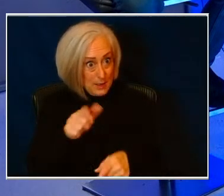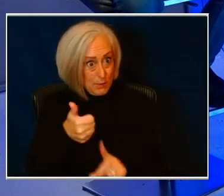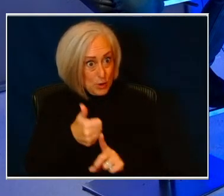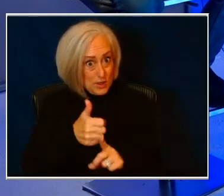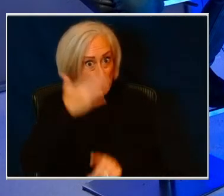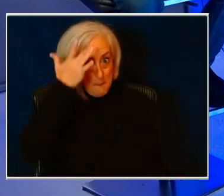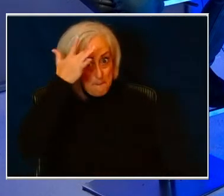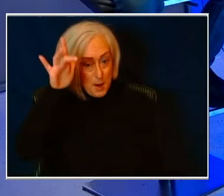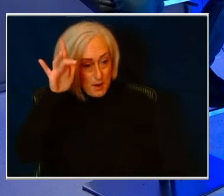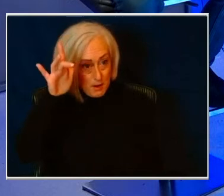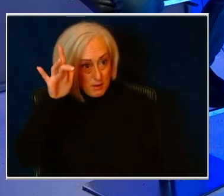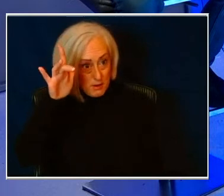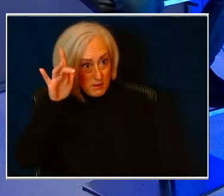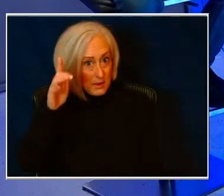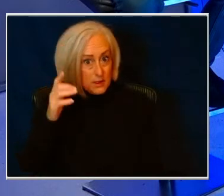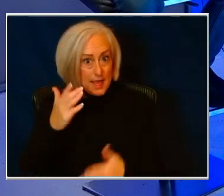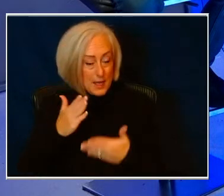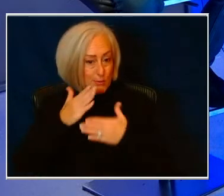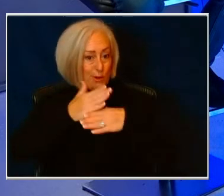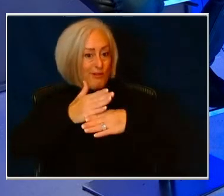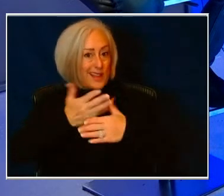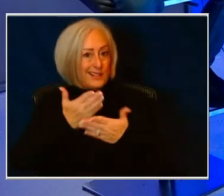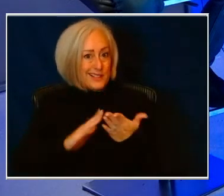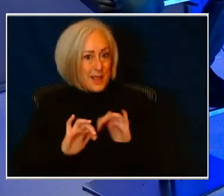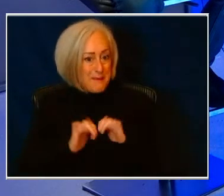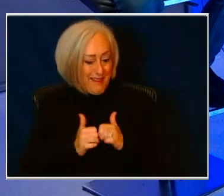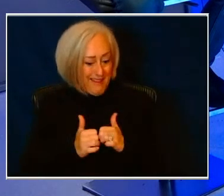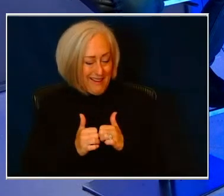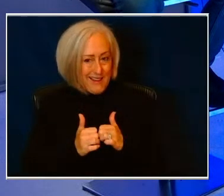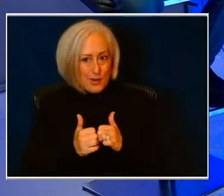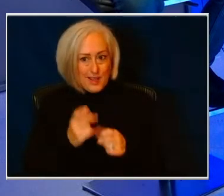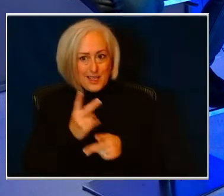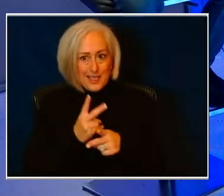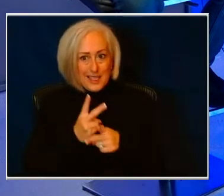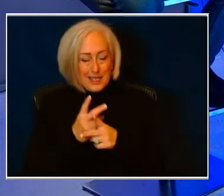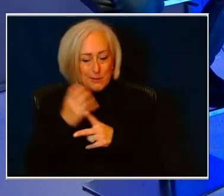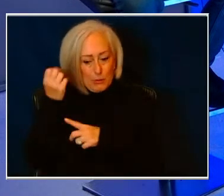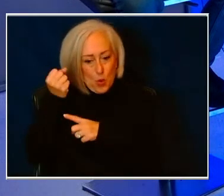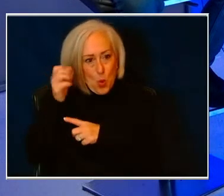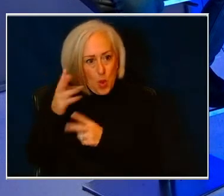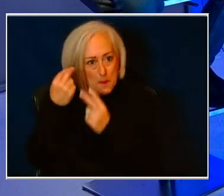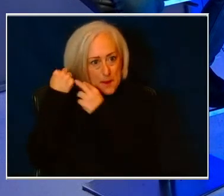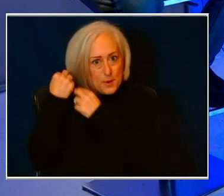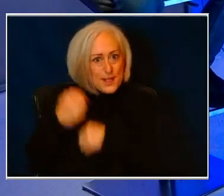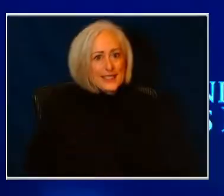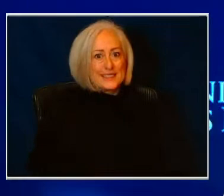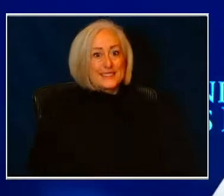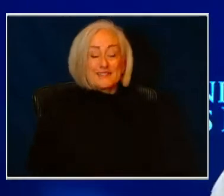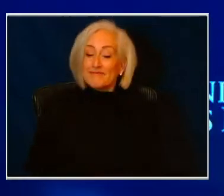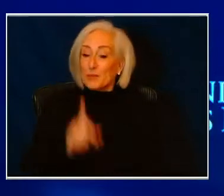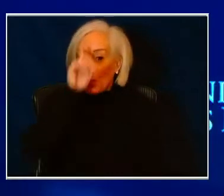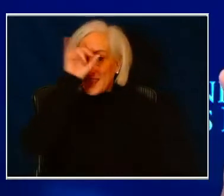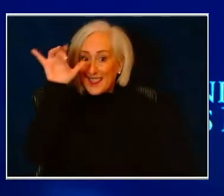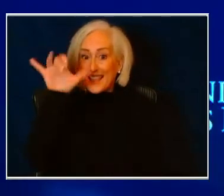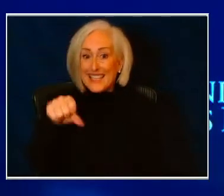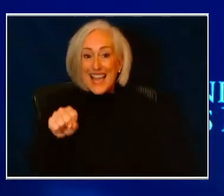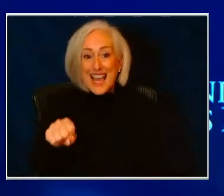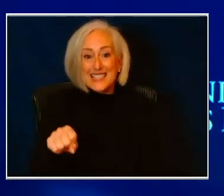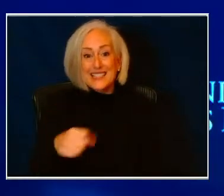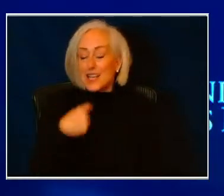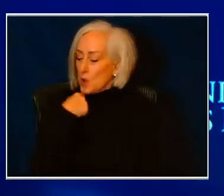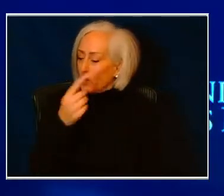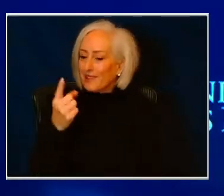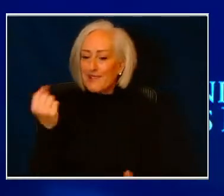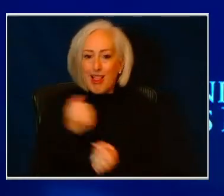help in some preventative way keep and hold on to that memory? Yeah, we think so. We think, and we tell every patient,